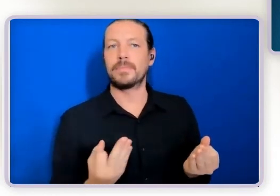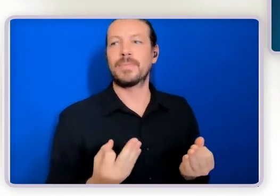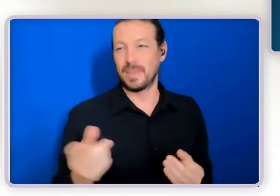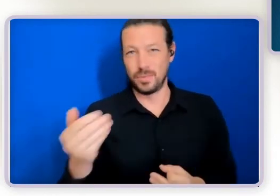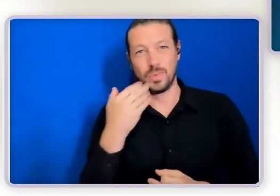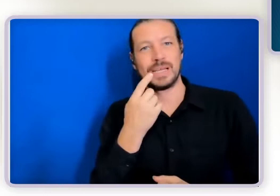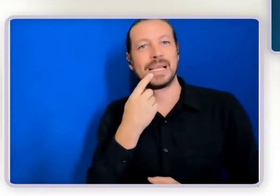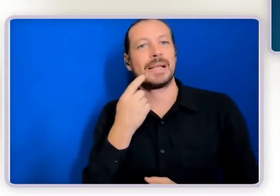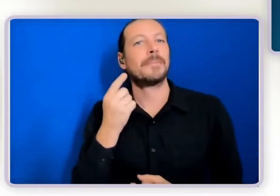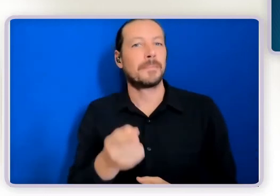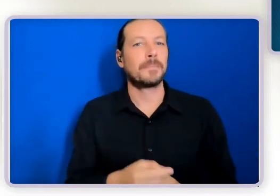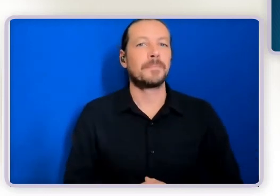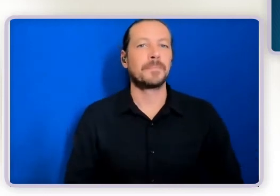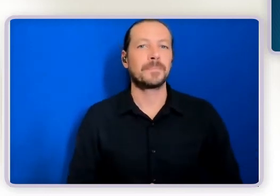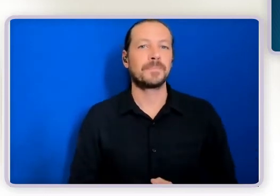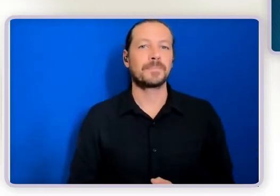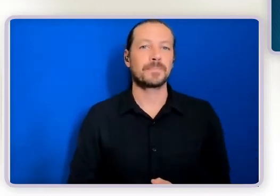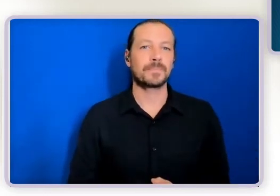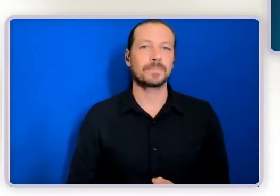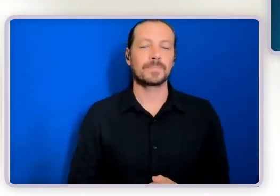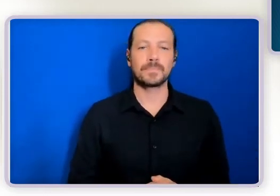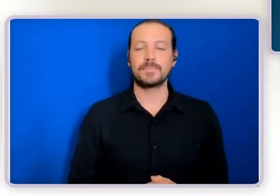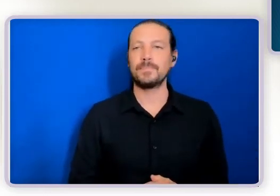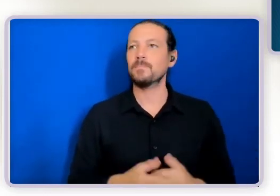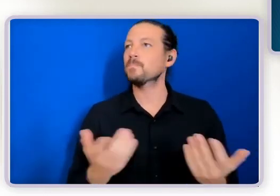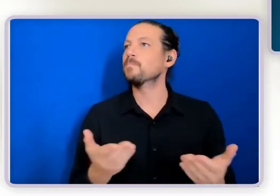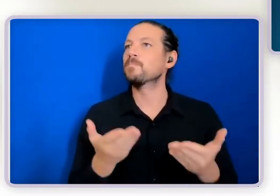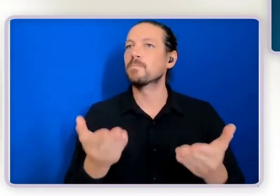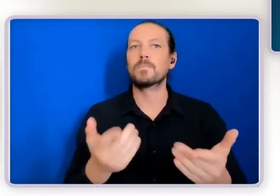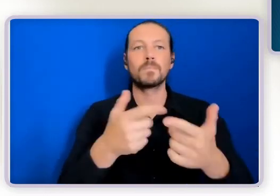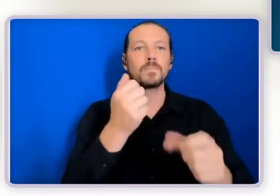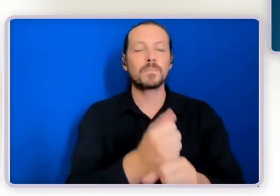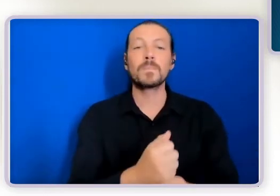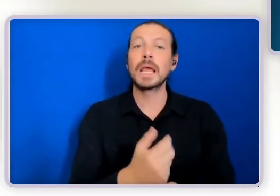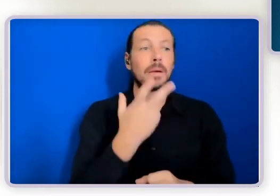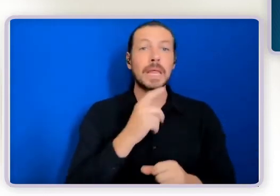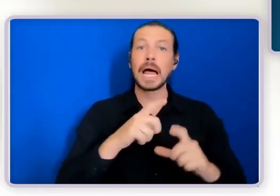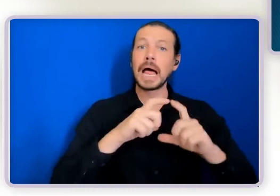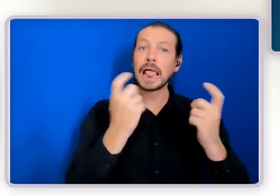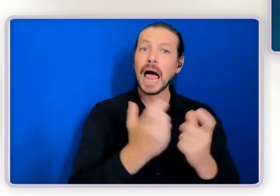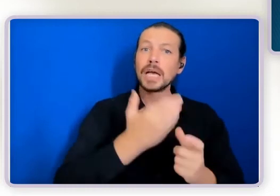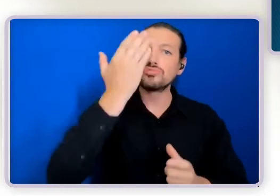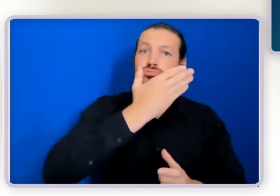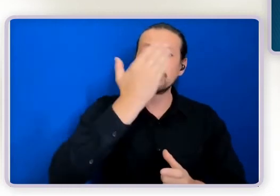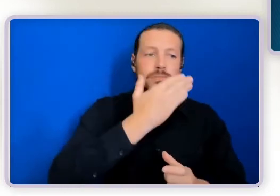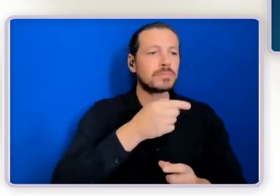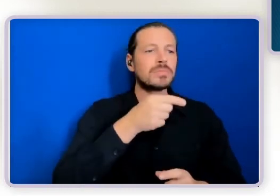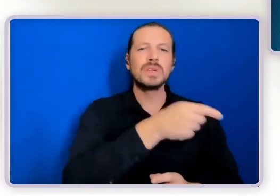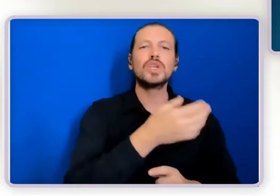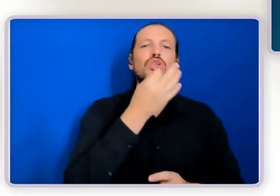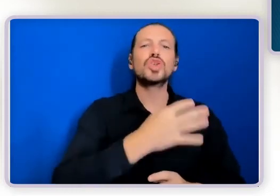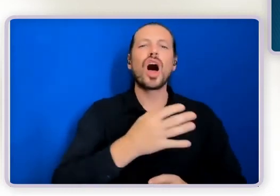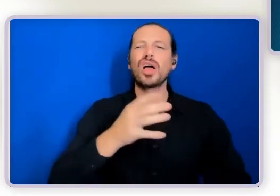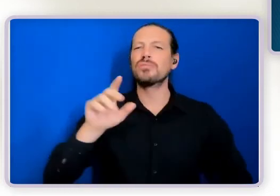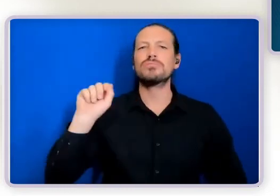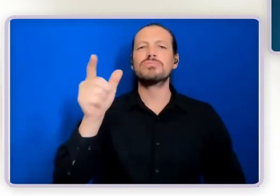when for example, a child might be in a classroom throwing things